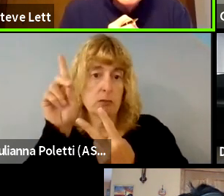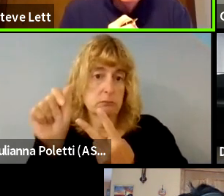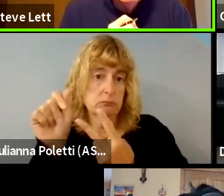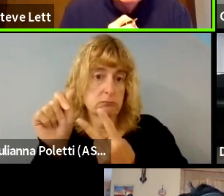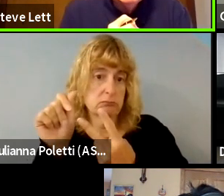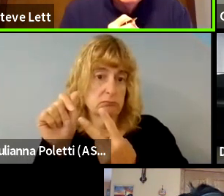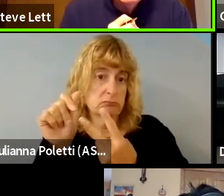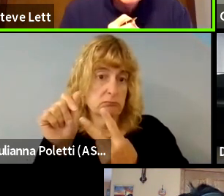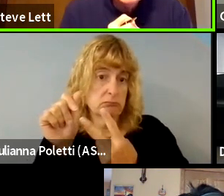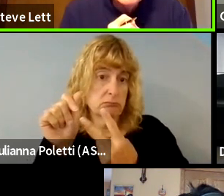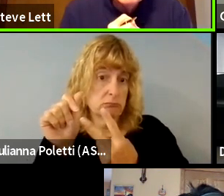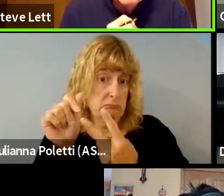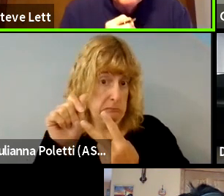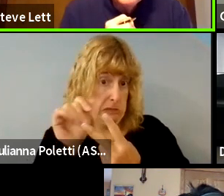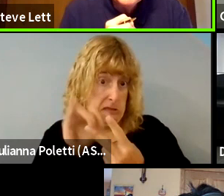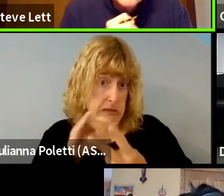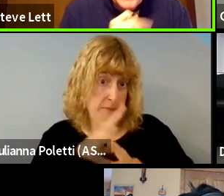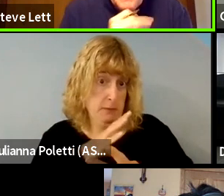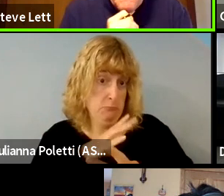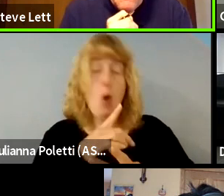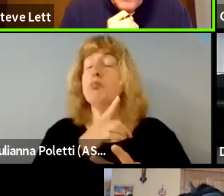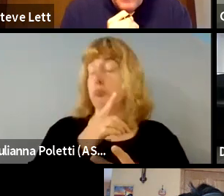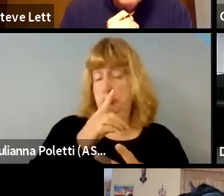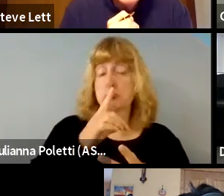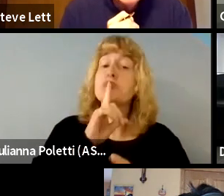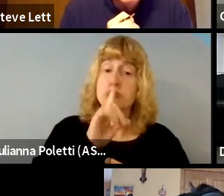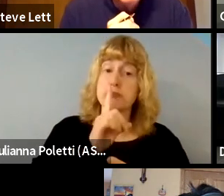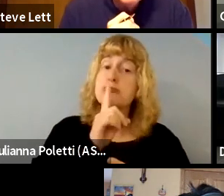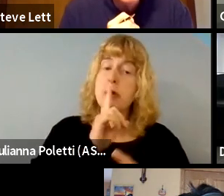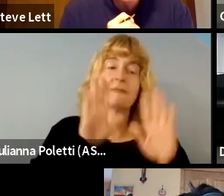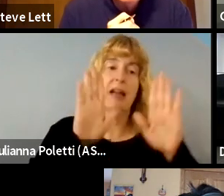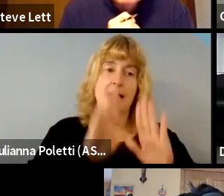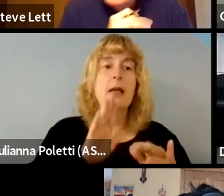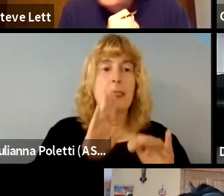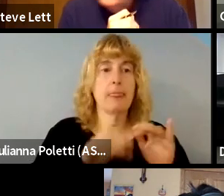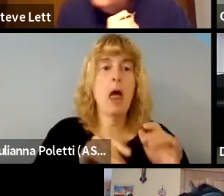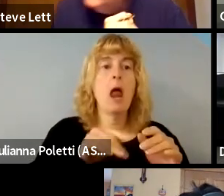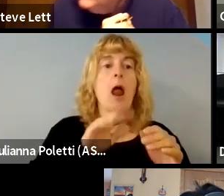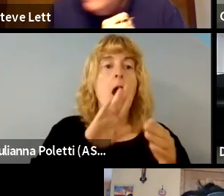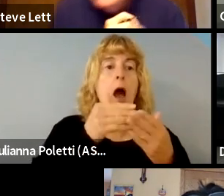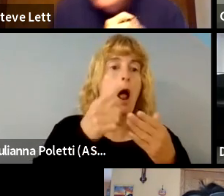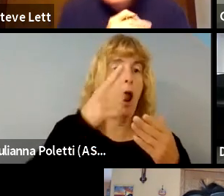Certainly. Does that work? Okay. Sure. We'll find out if it works.